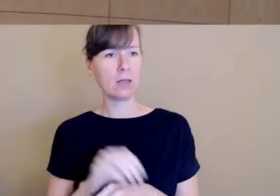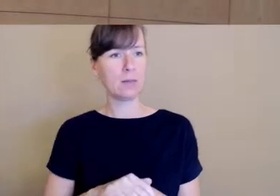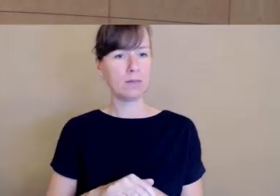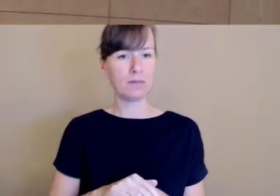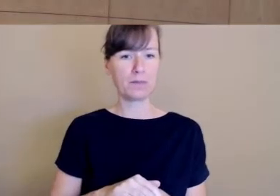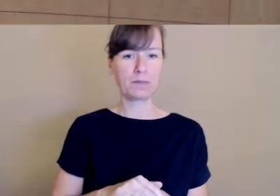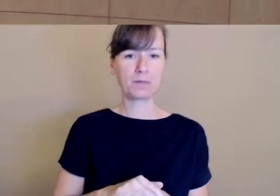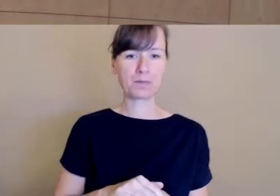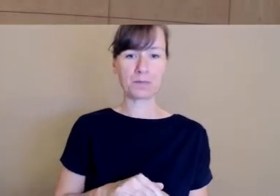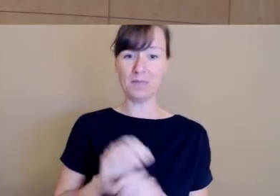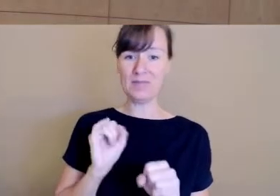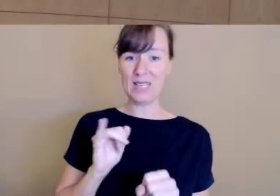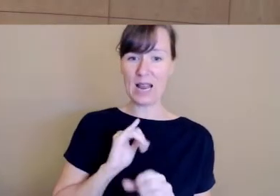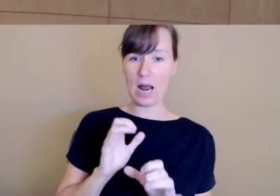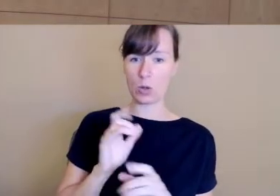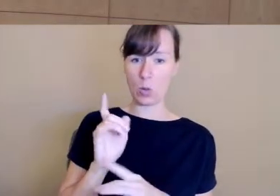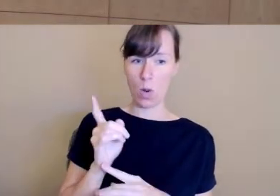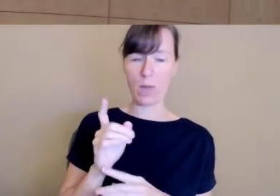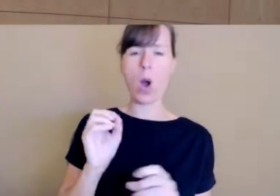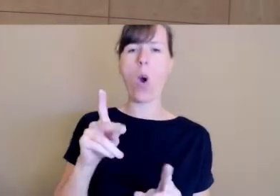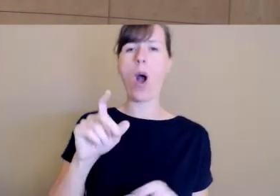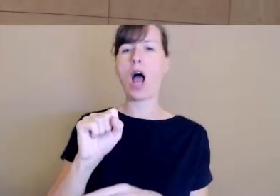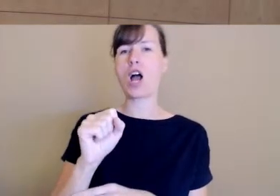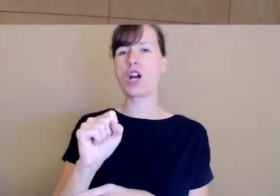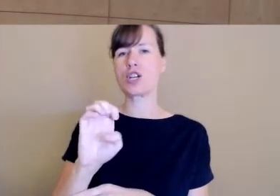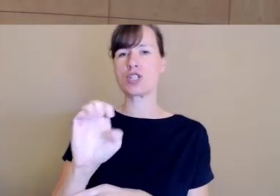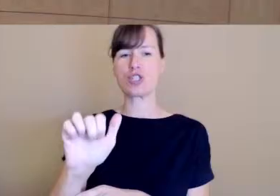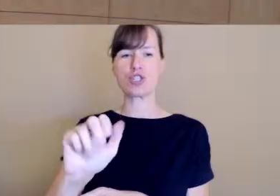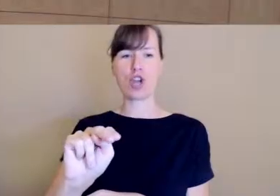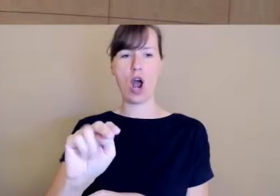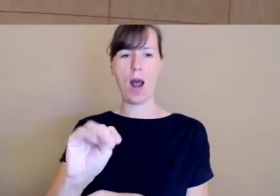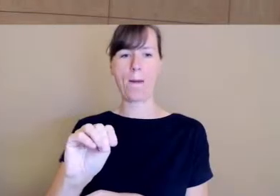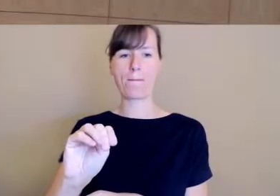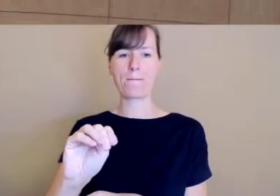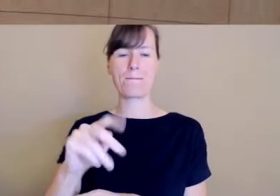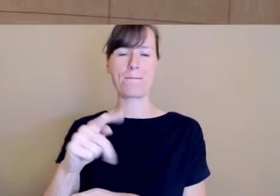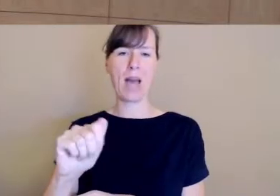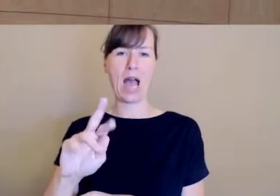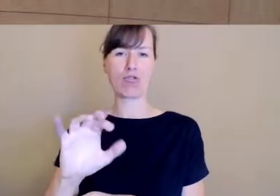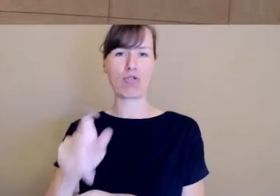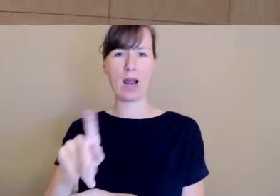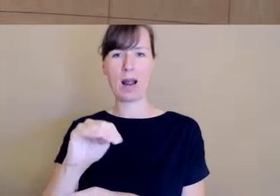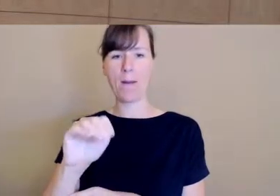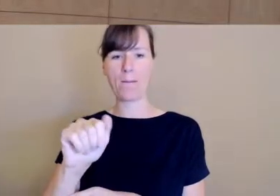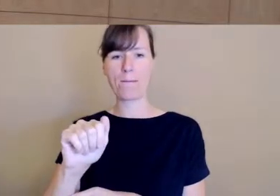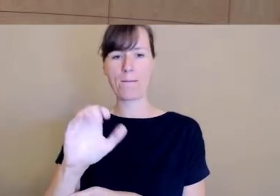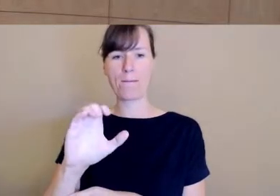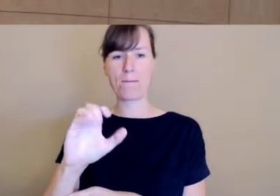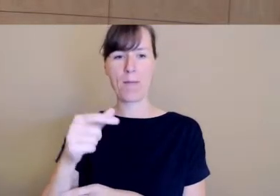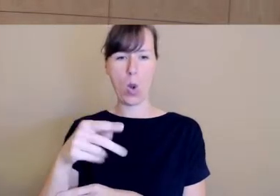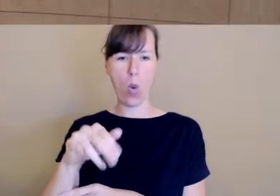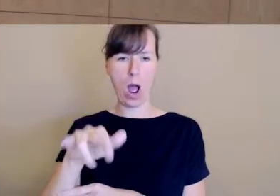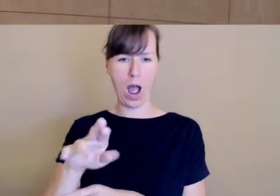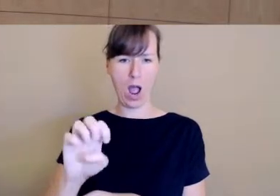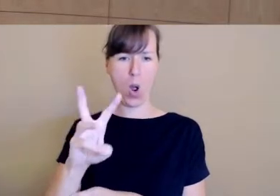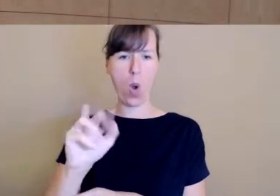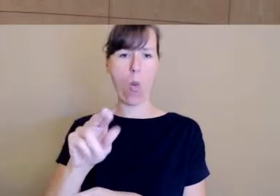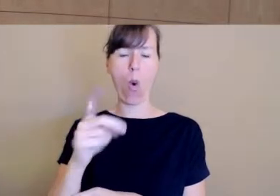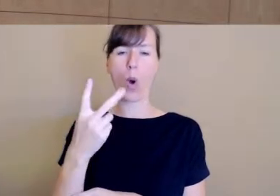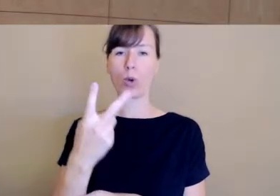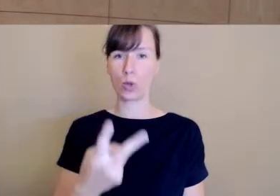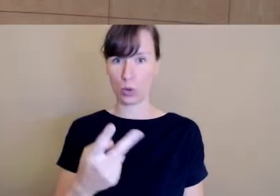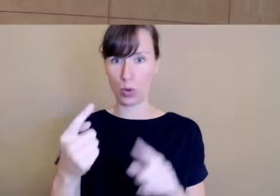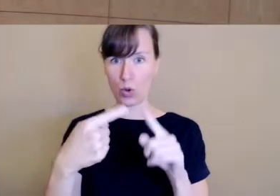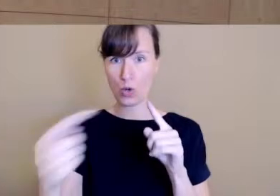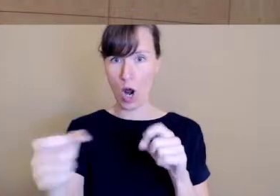like a minute for them? Okay. Sean Patrick McGuire, Ward 2, across the street from you, Mayor. Okay, NASA is naming